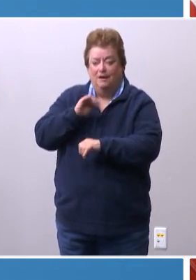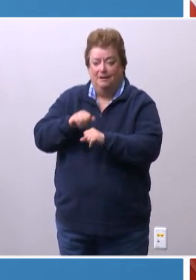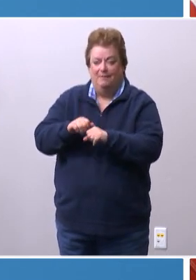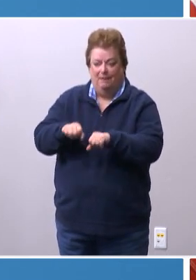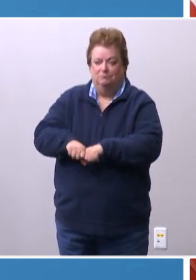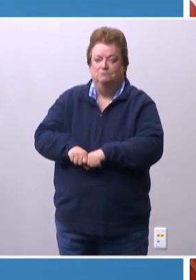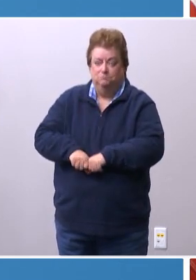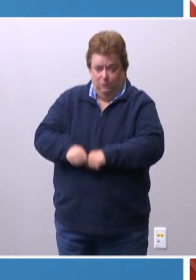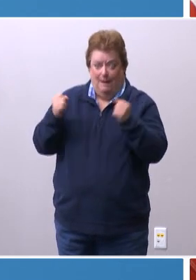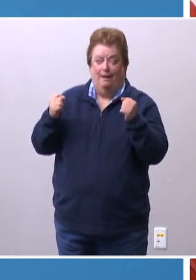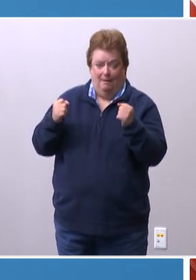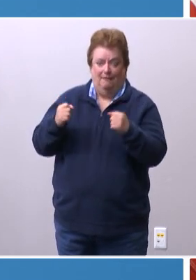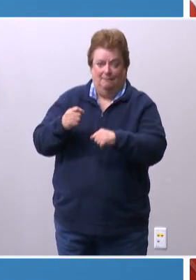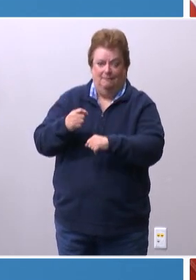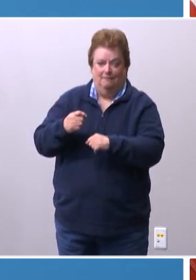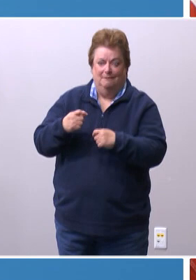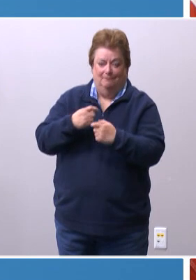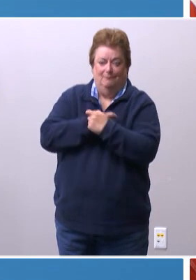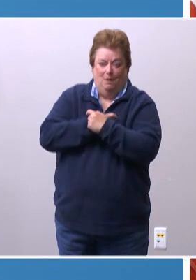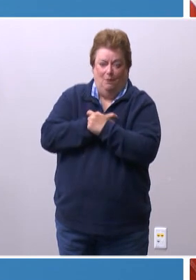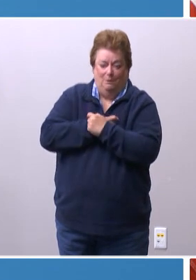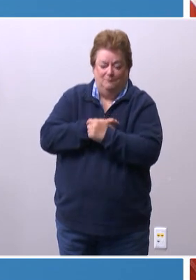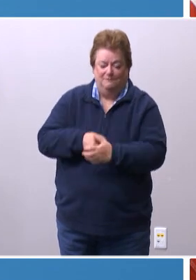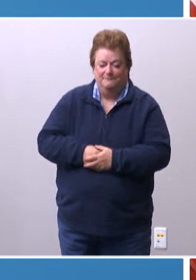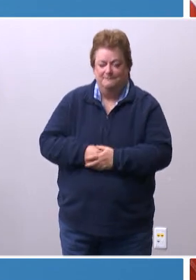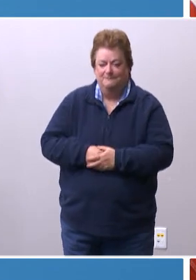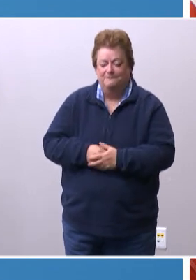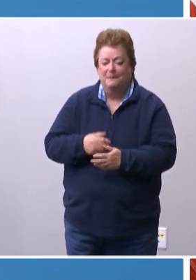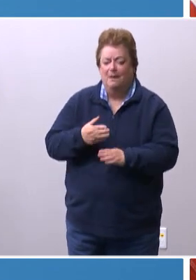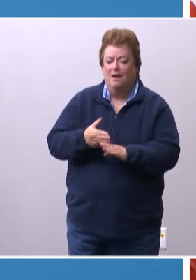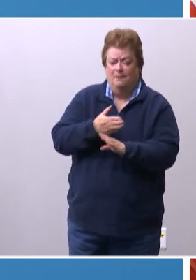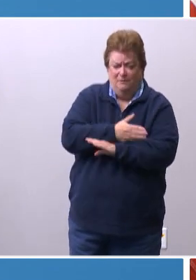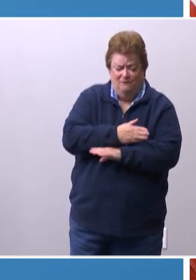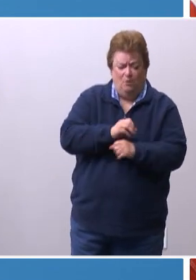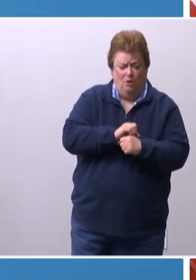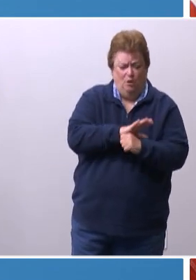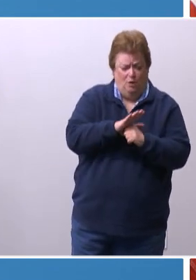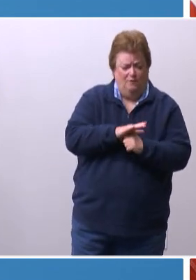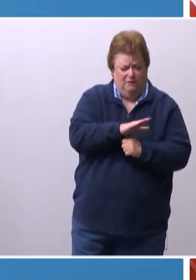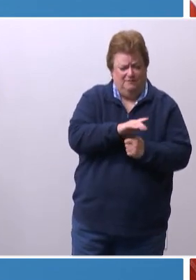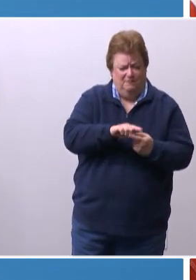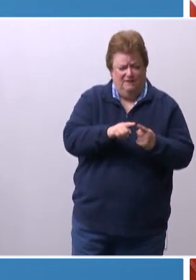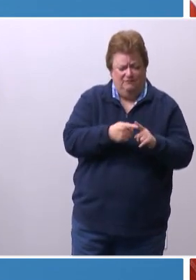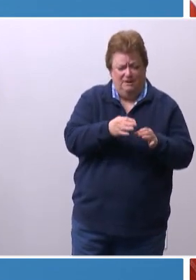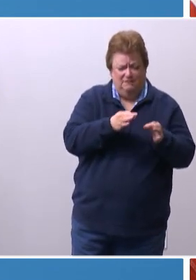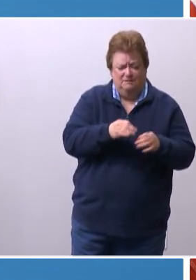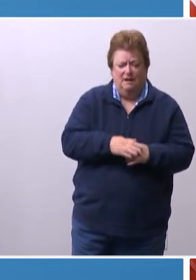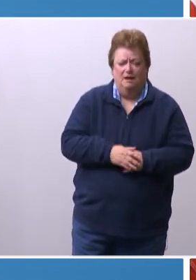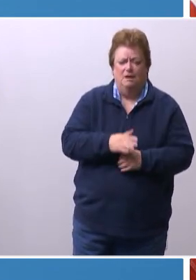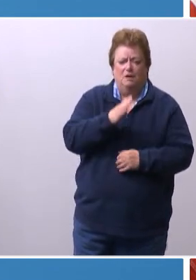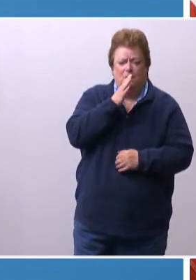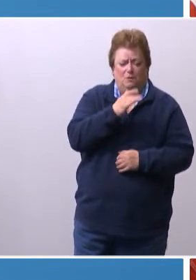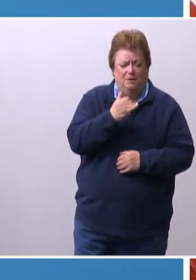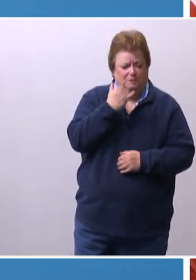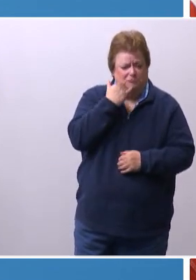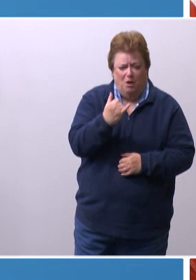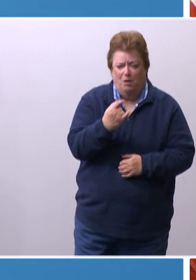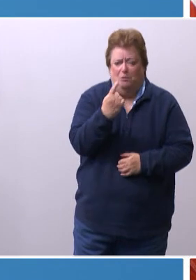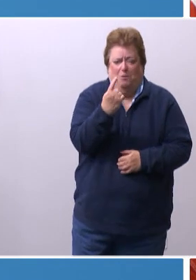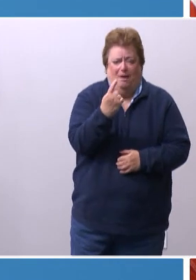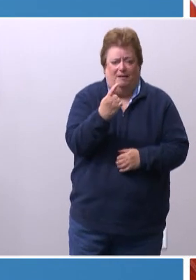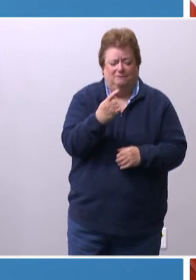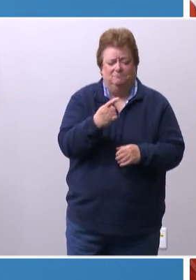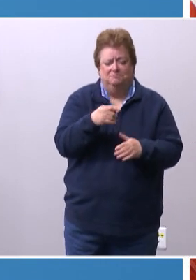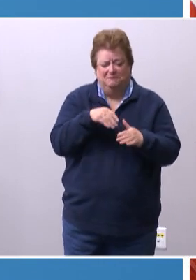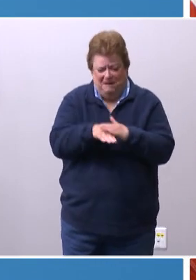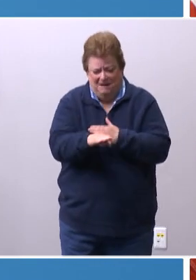skin of his arm. Before COVID, my friend explained, there would have been one phone call made to arrange a surgery, and my friend